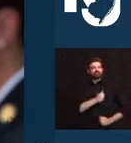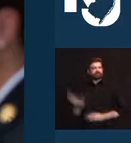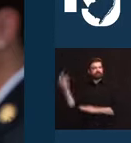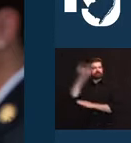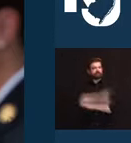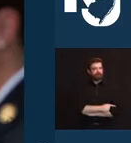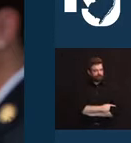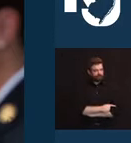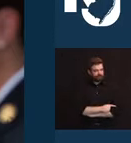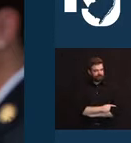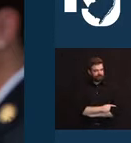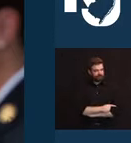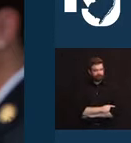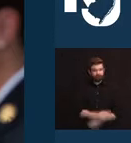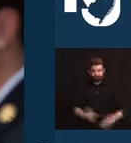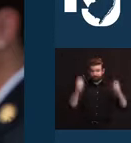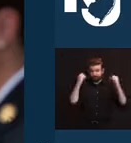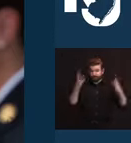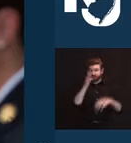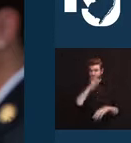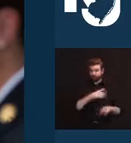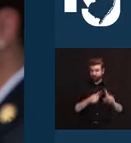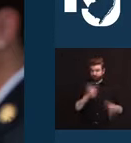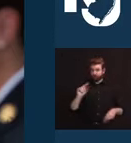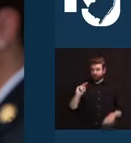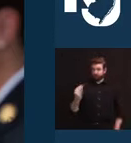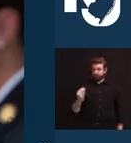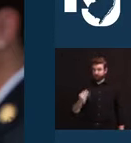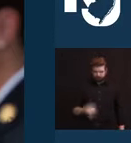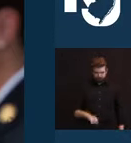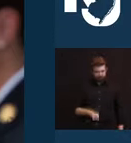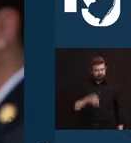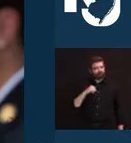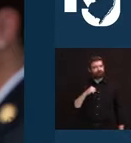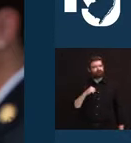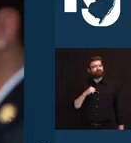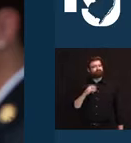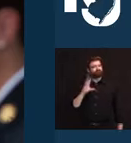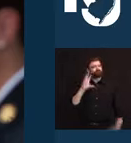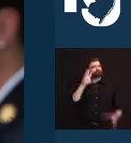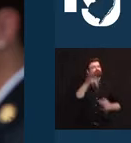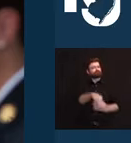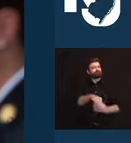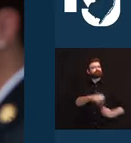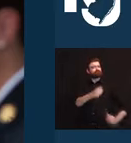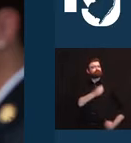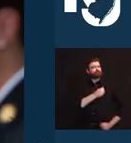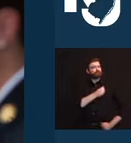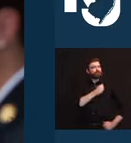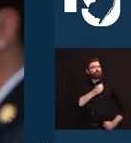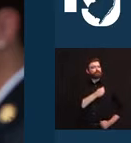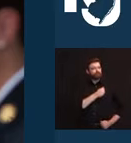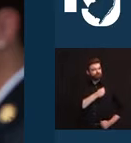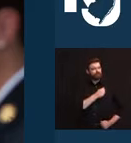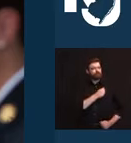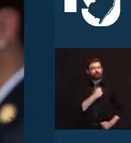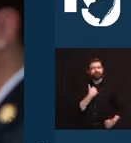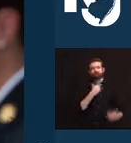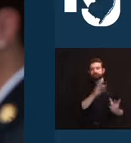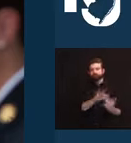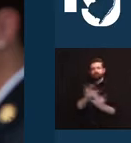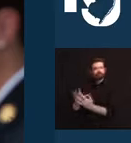our nation's military uniforms. 2 of them, by the way, and I reached out to her earlier today, my friend Senator Nilsa Cruz Perez and